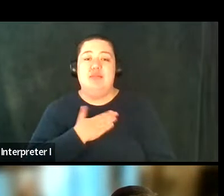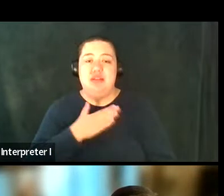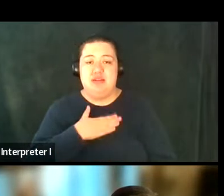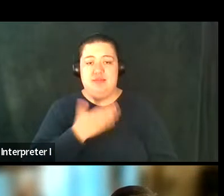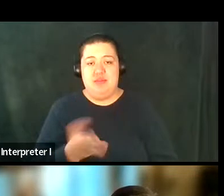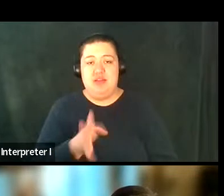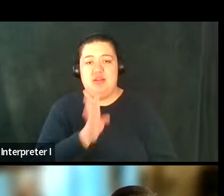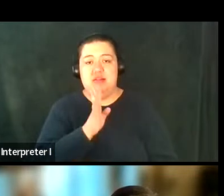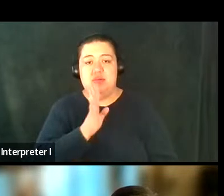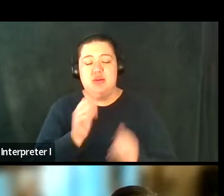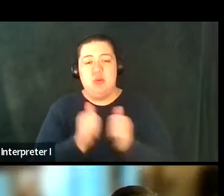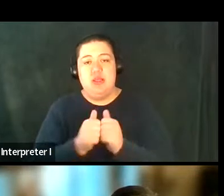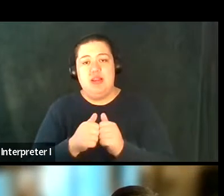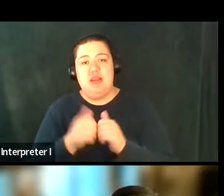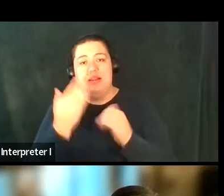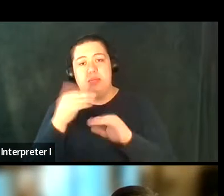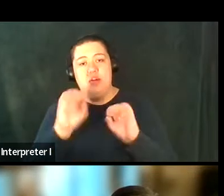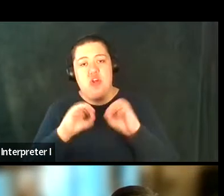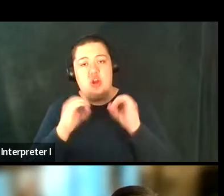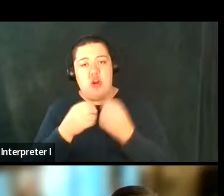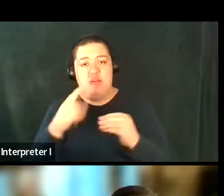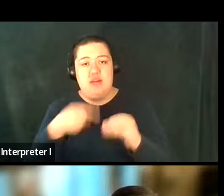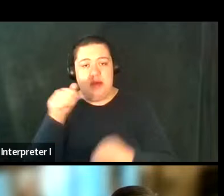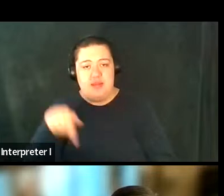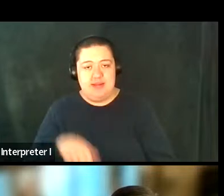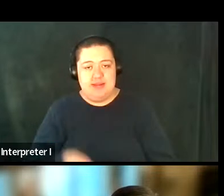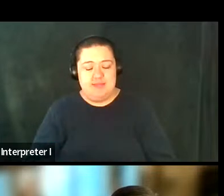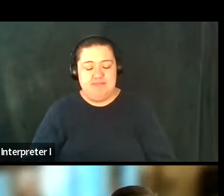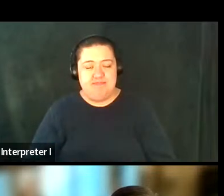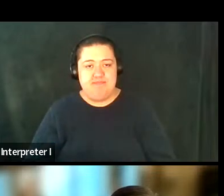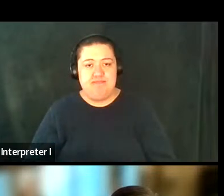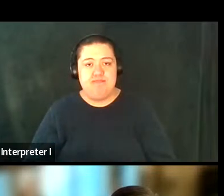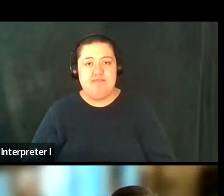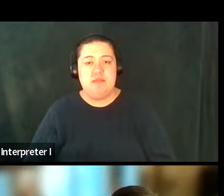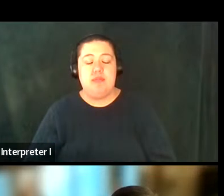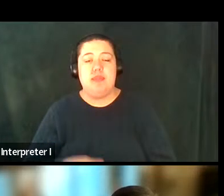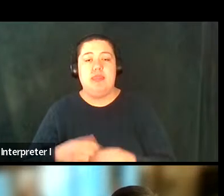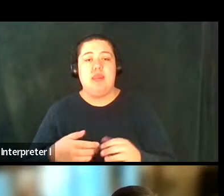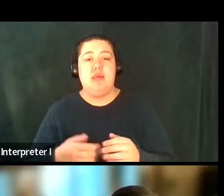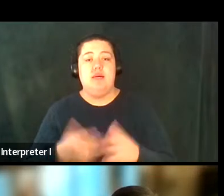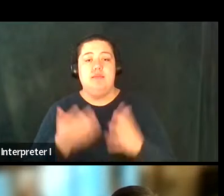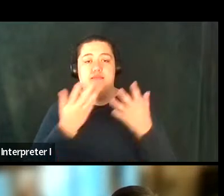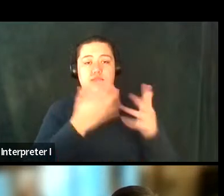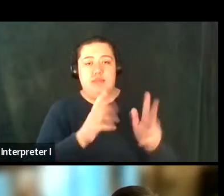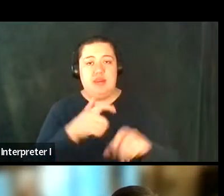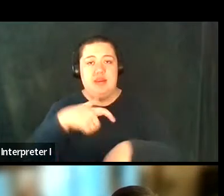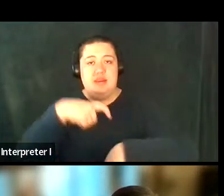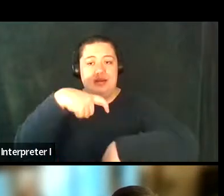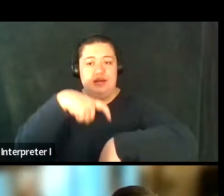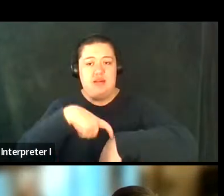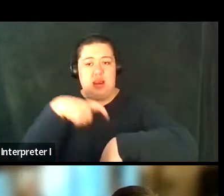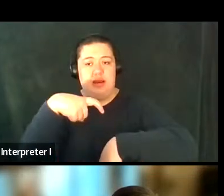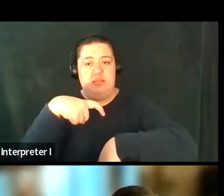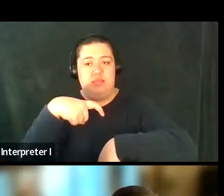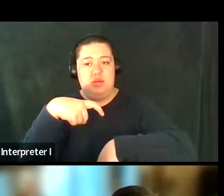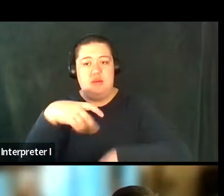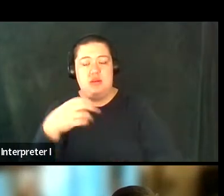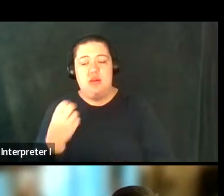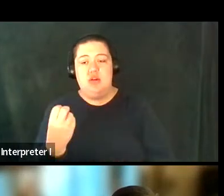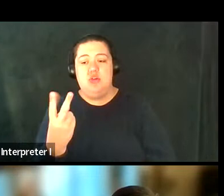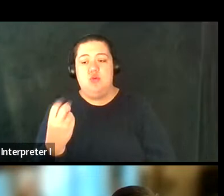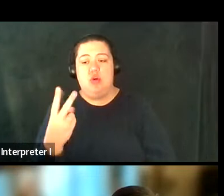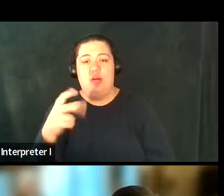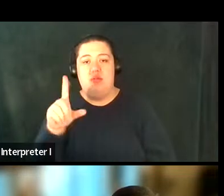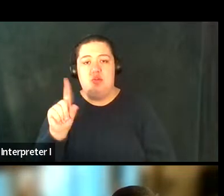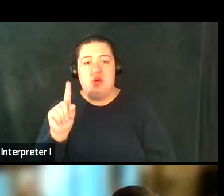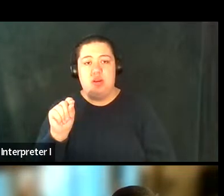talk to the budget office about this. With that, the time is 12:20